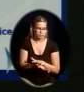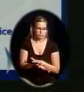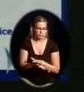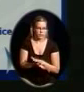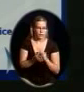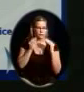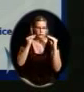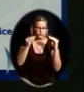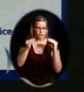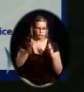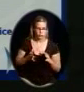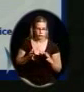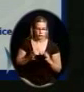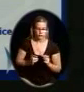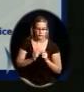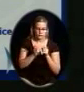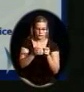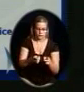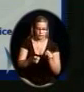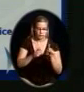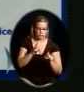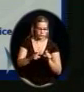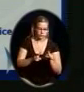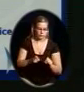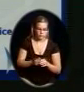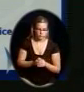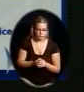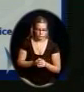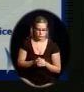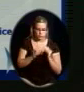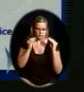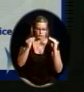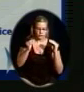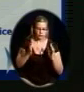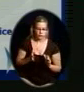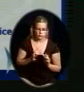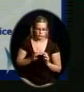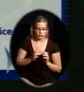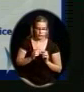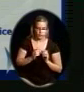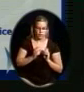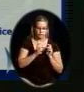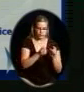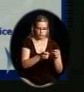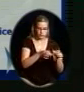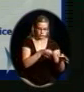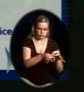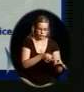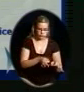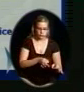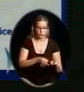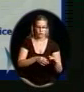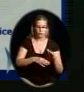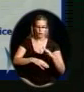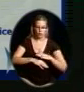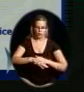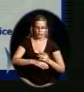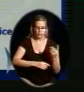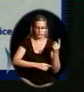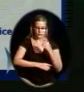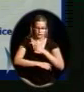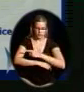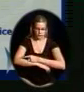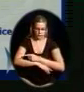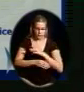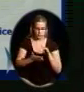Then the teachers are the ones who administer the survey. But those teachers are given instructions. So when on the day that the student is